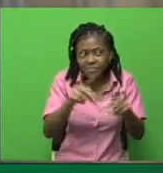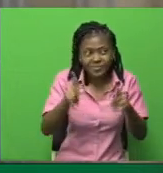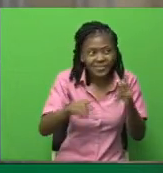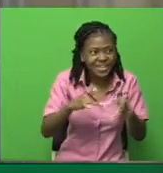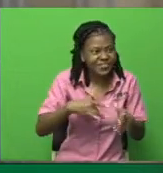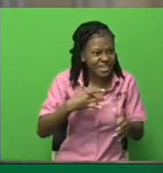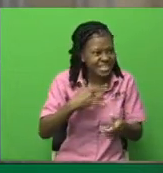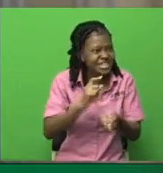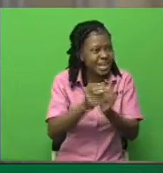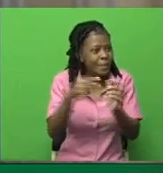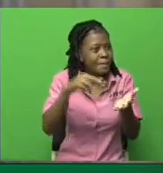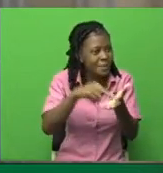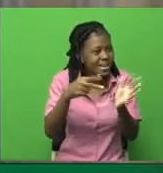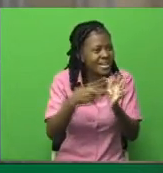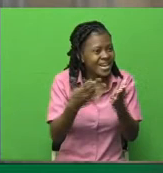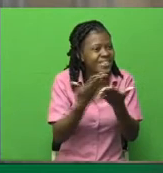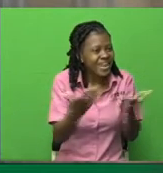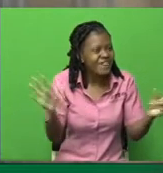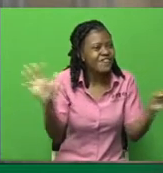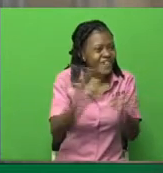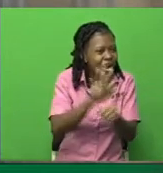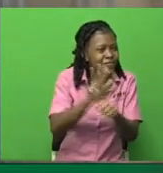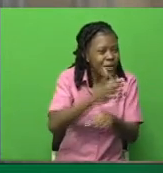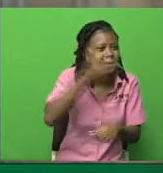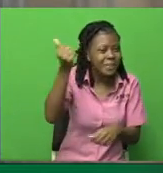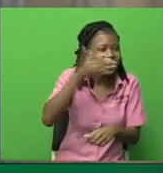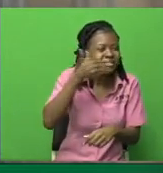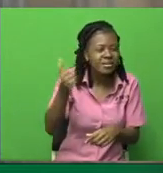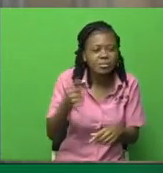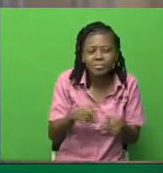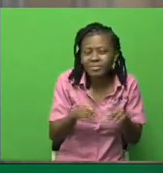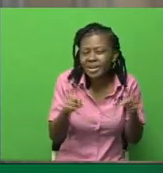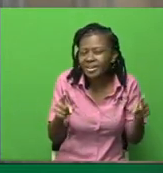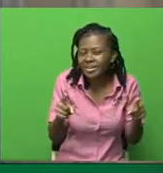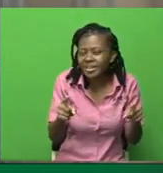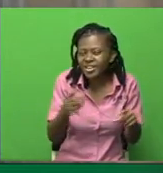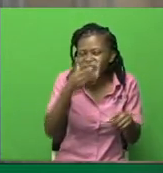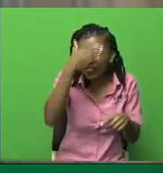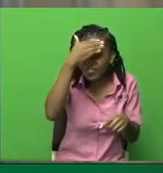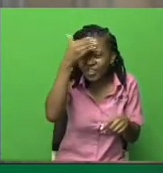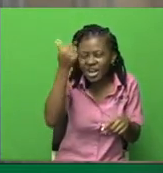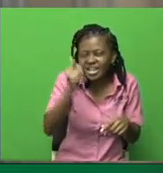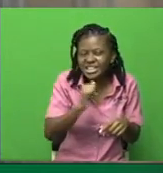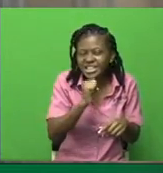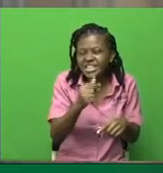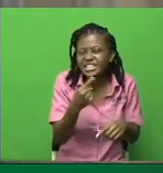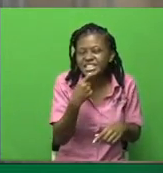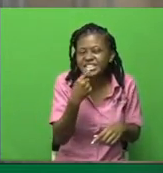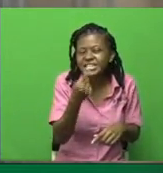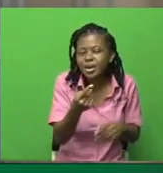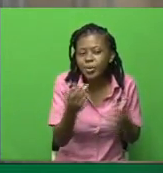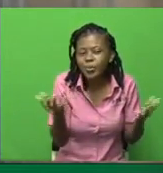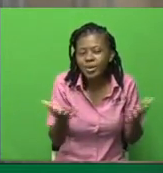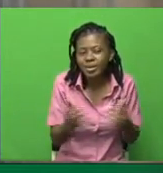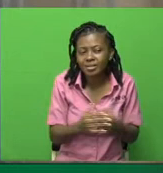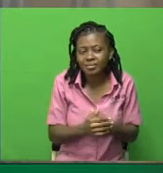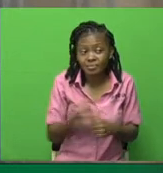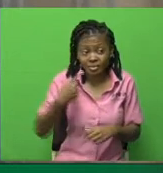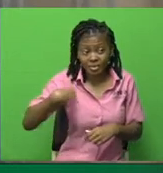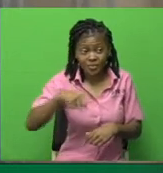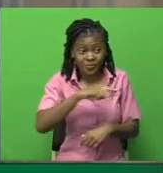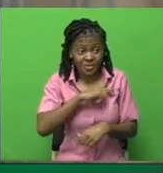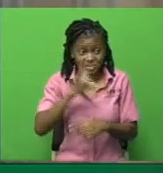Mr did not mention again that he inherited gas production of 3.8